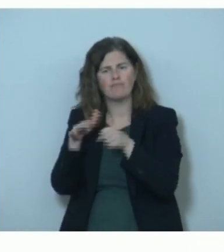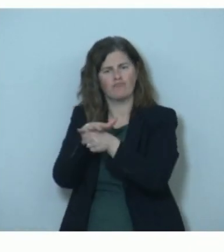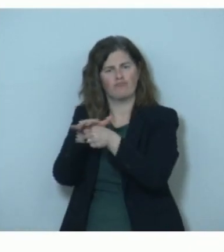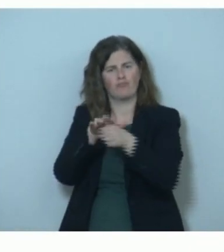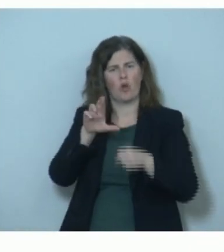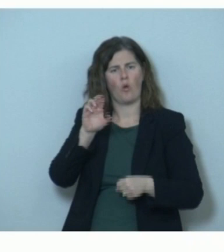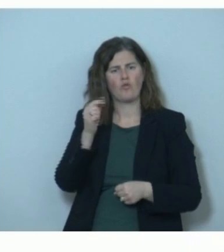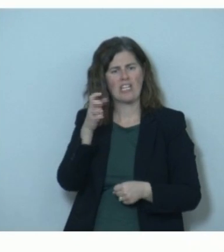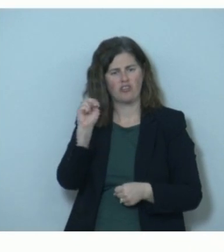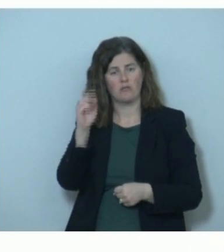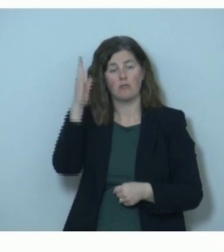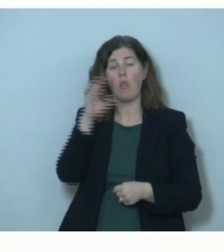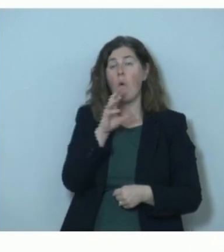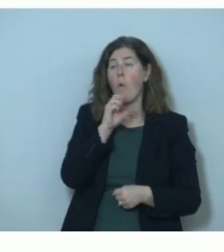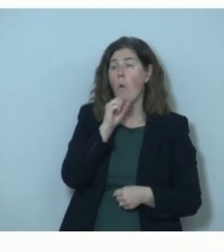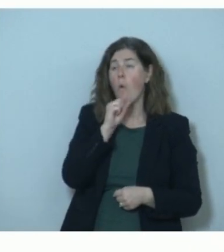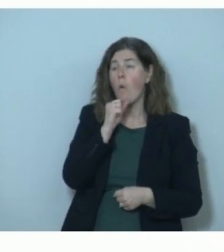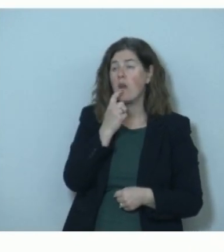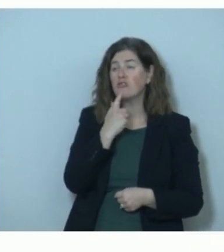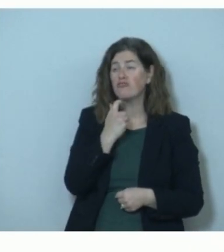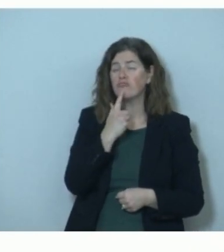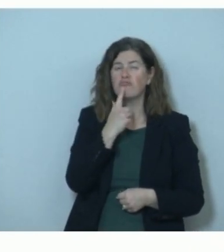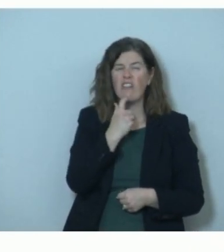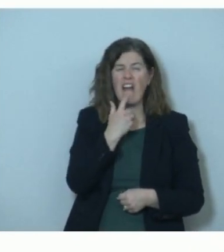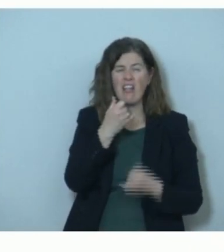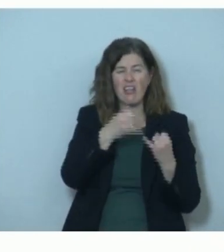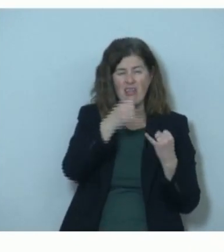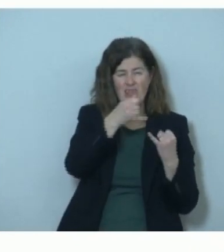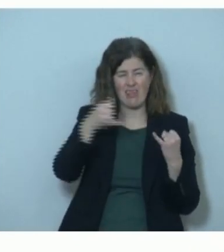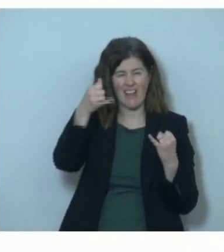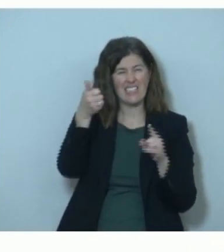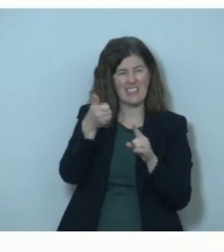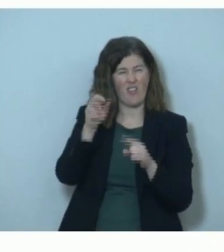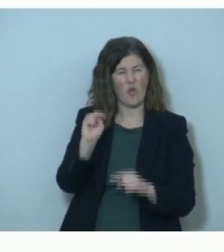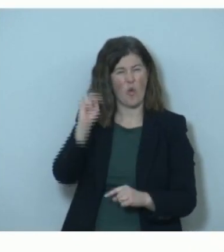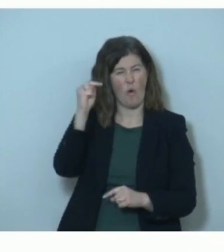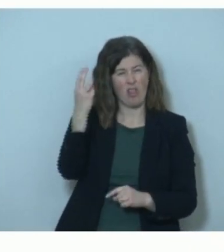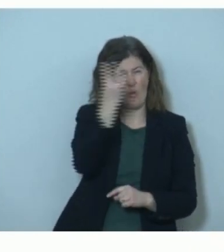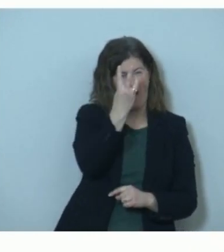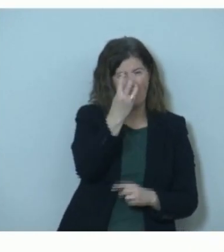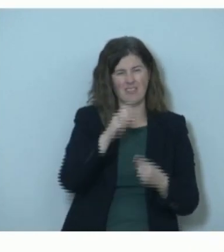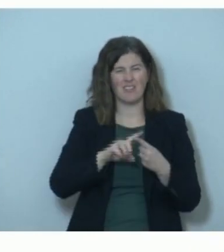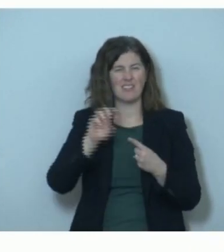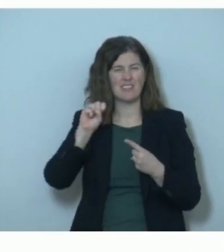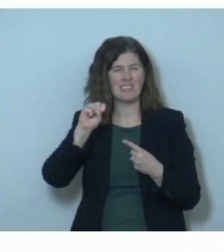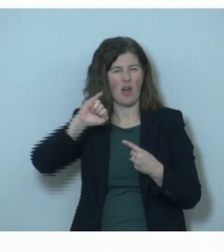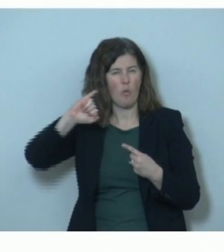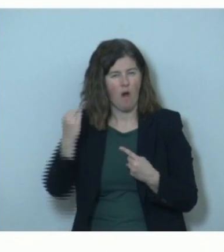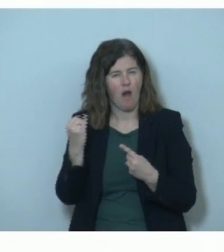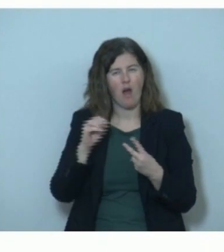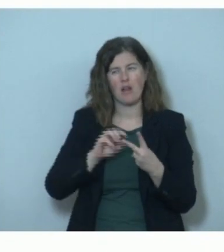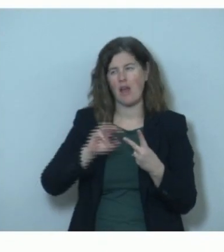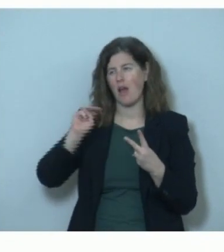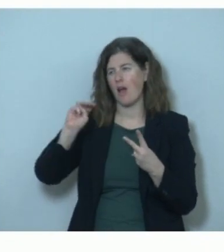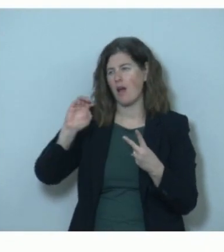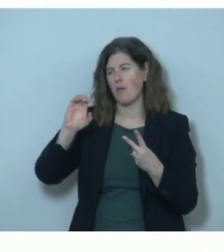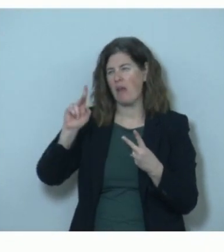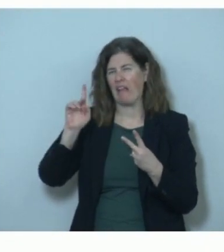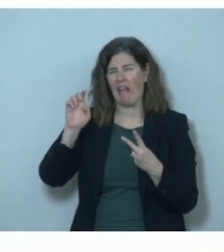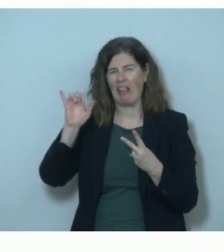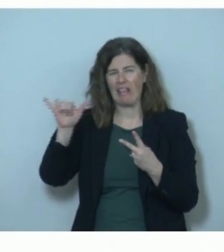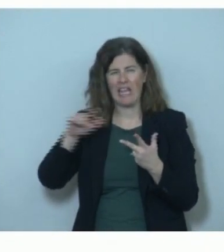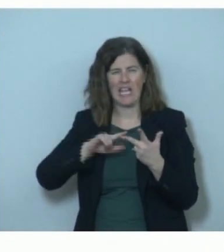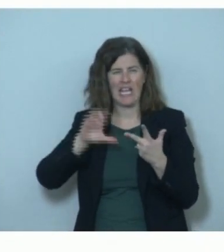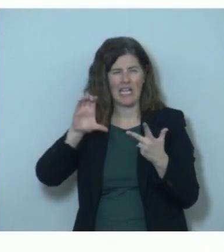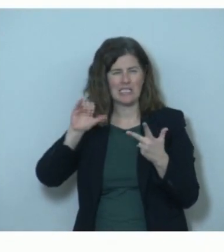but that orange colored line is the Northwest, San Juan, McKinley, and Cibola counties. And you can see